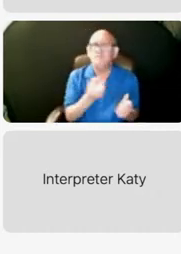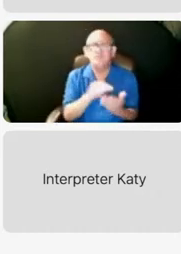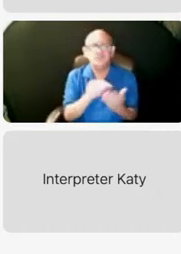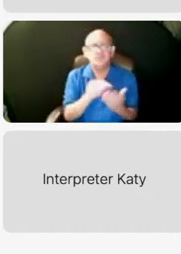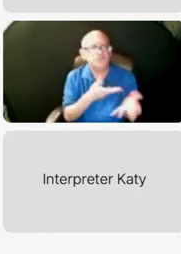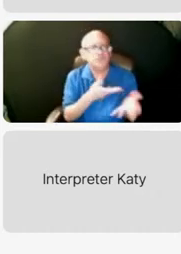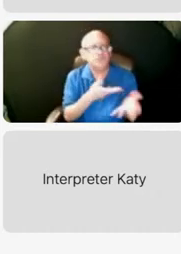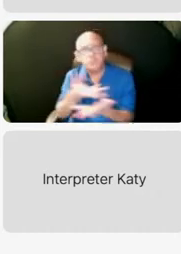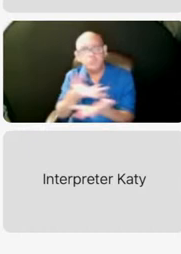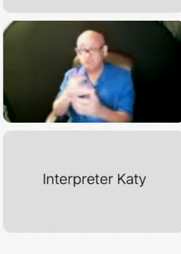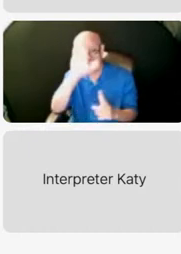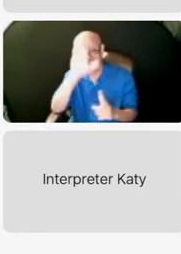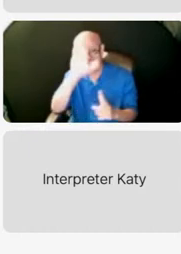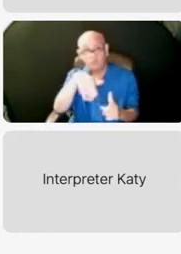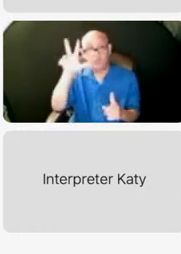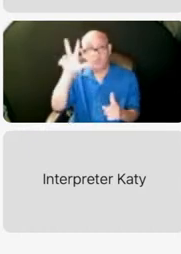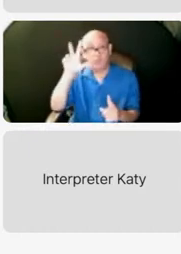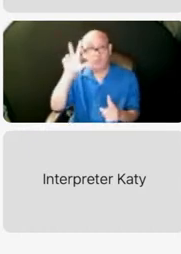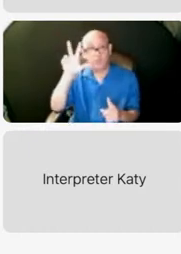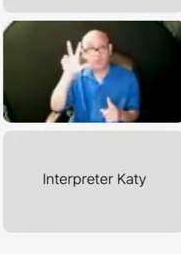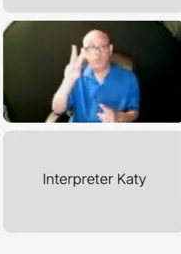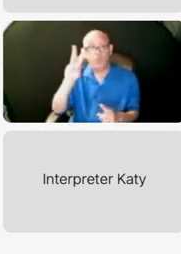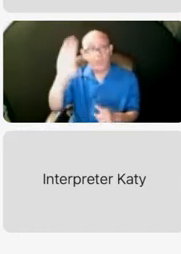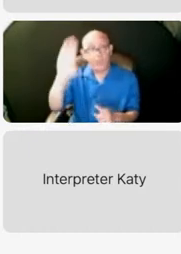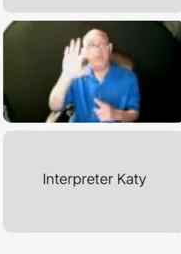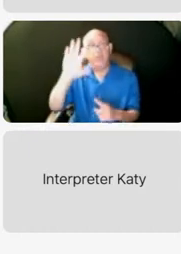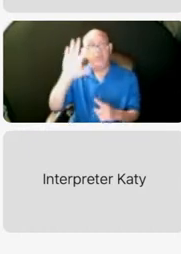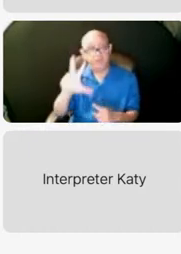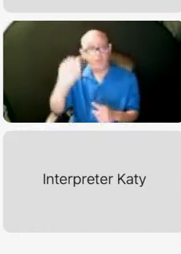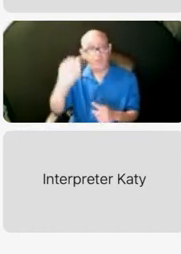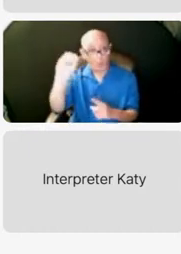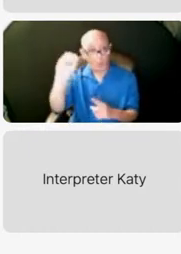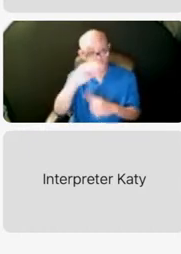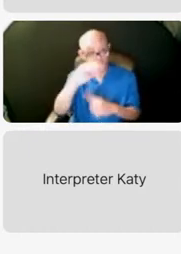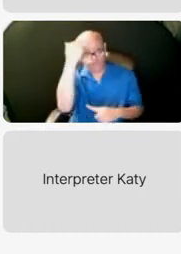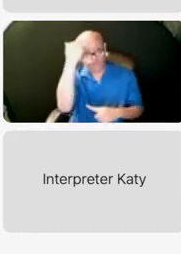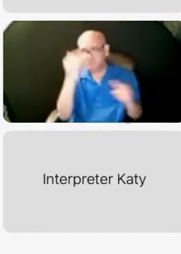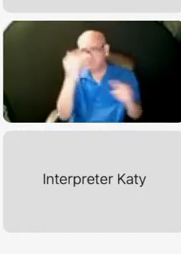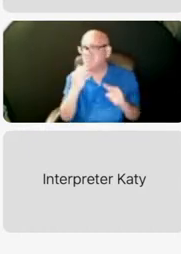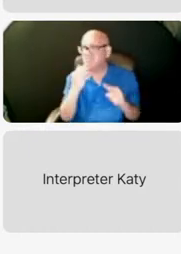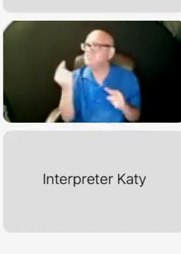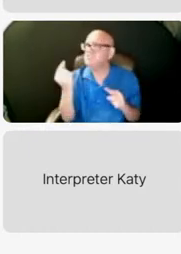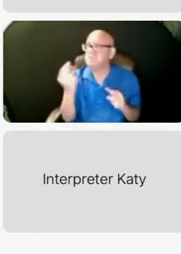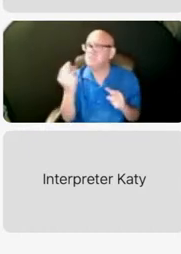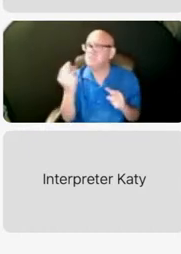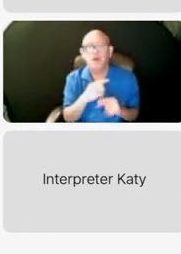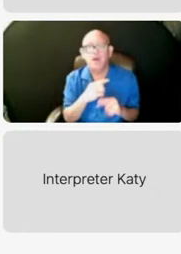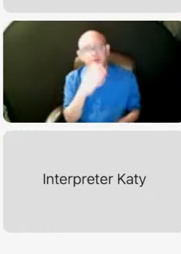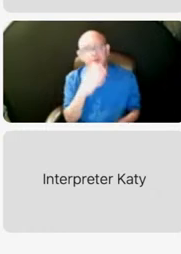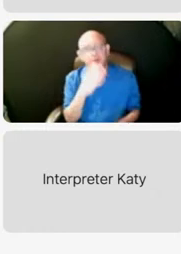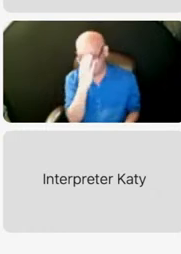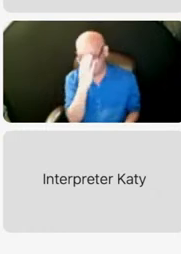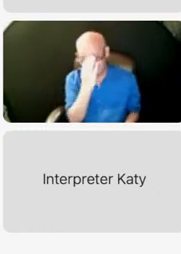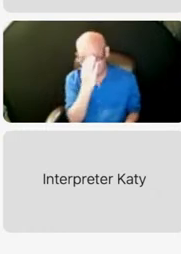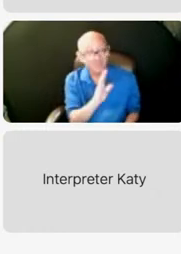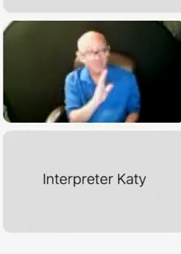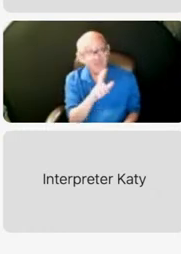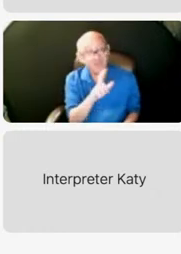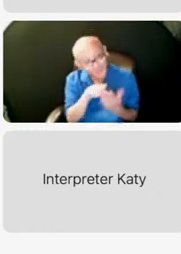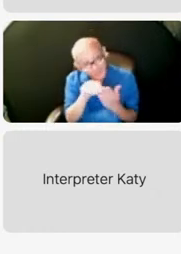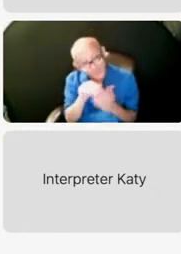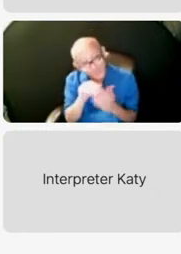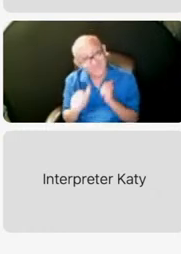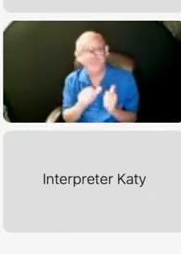3.0 right 3.0 and they're like what's that i said oh guys they go you guys have to learn about web 3.0